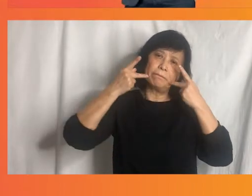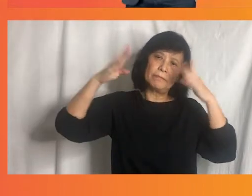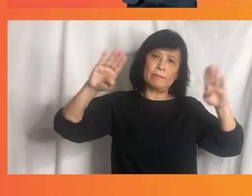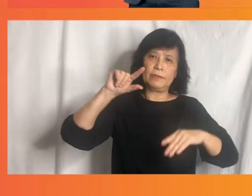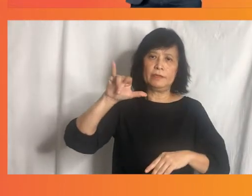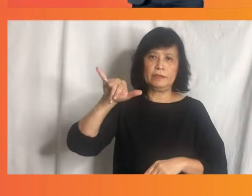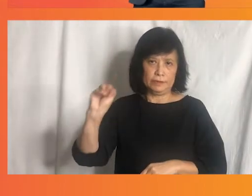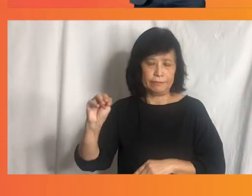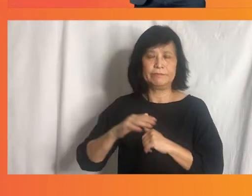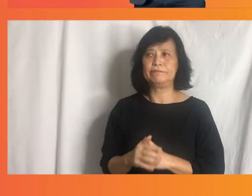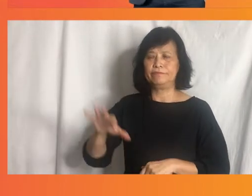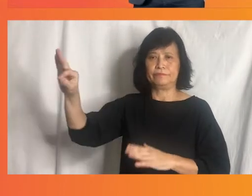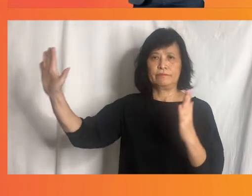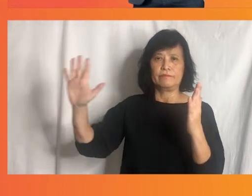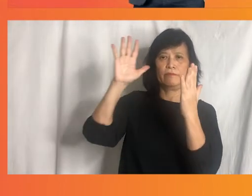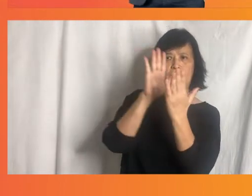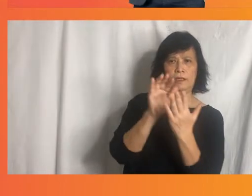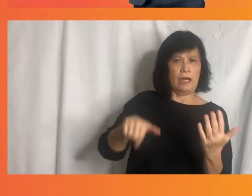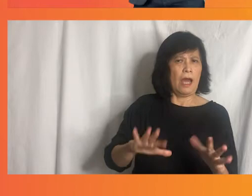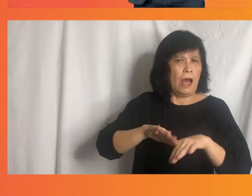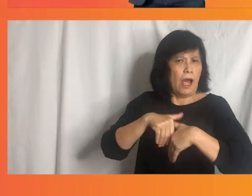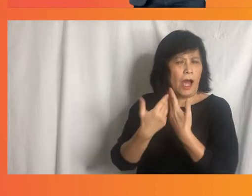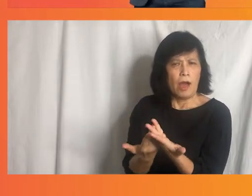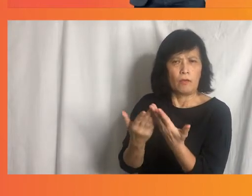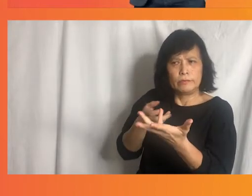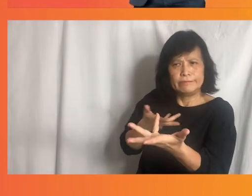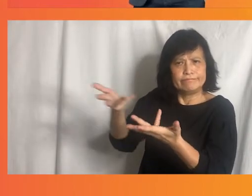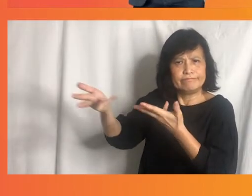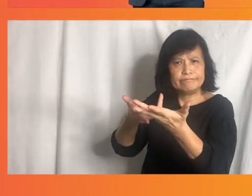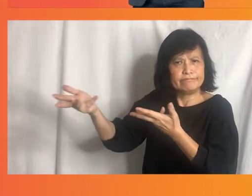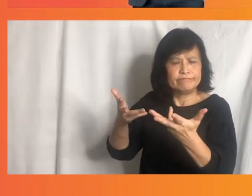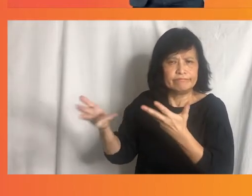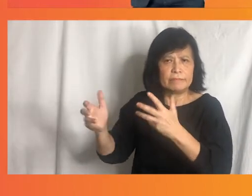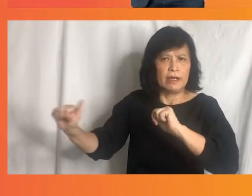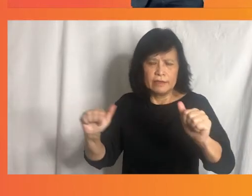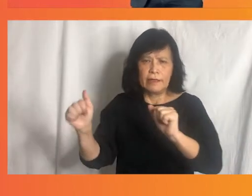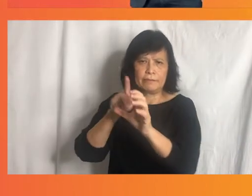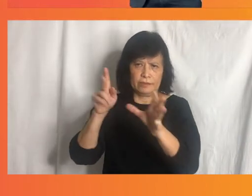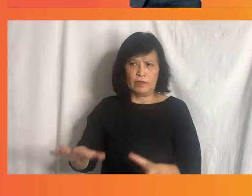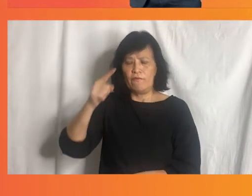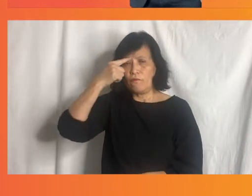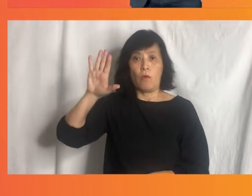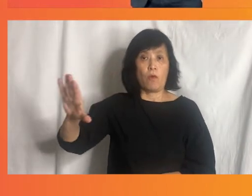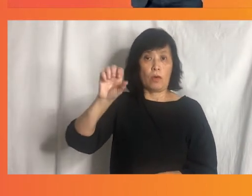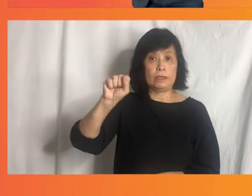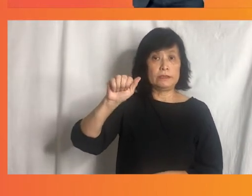Now let's bring this model back and look at how we facilitated activity engagement and participation for Sam and his parents.